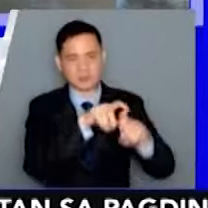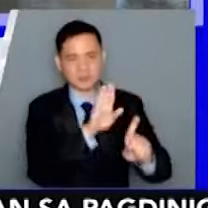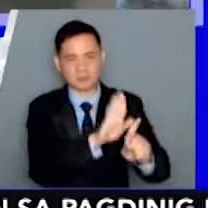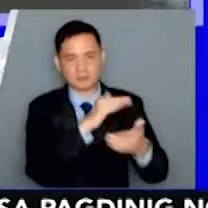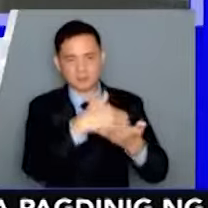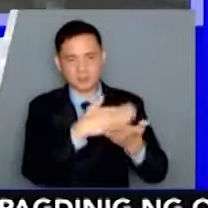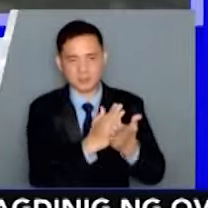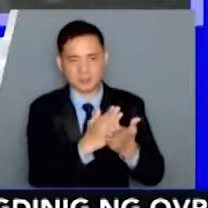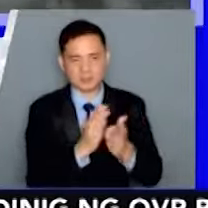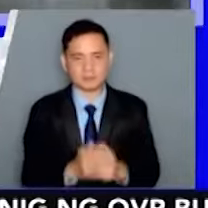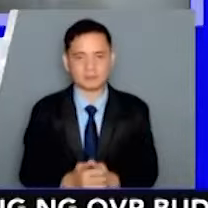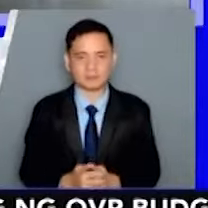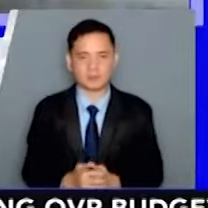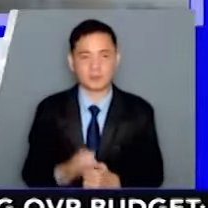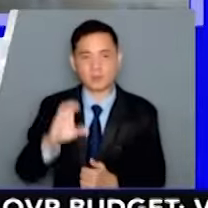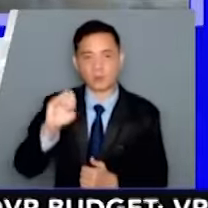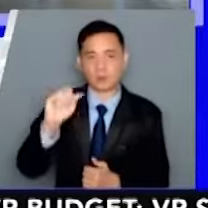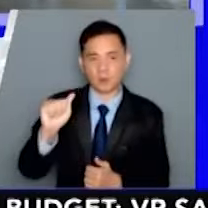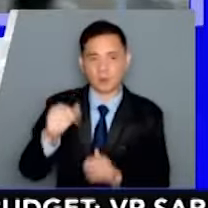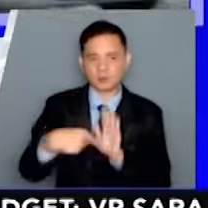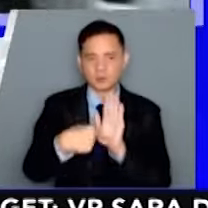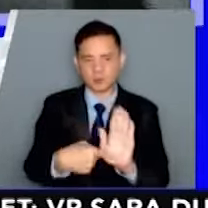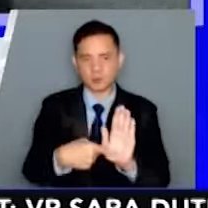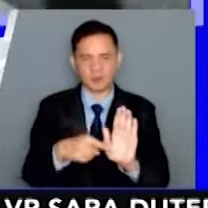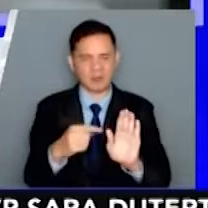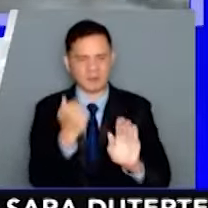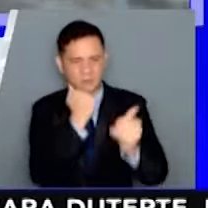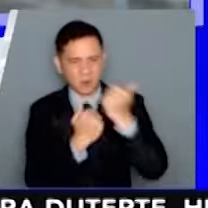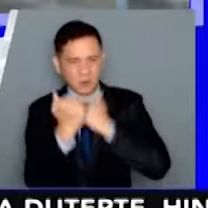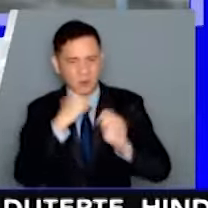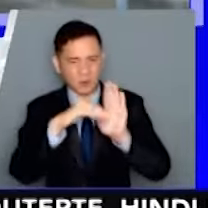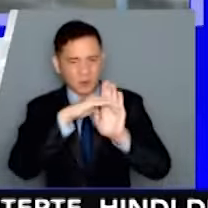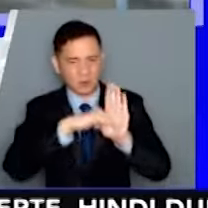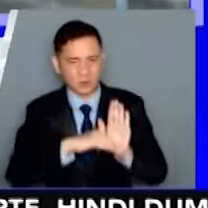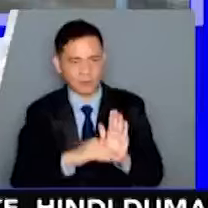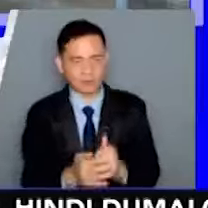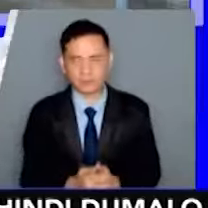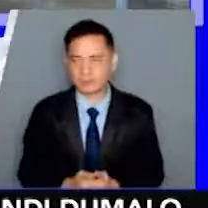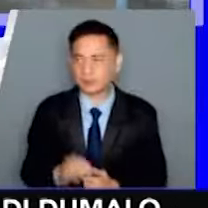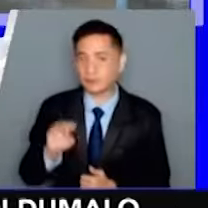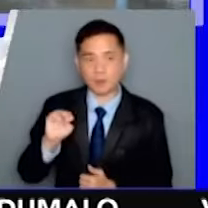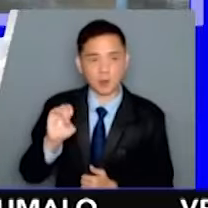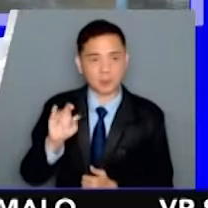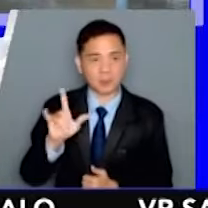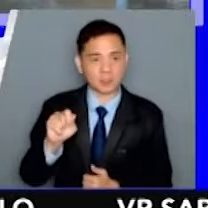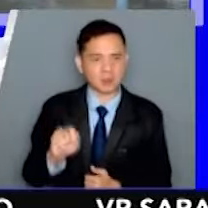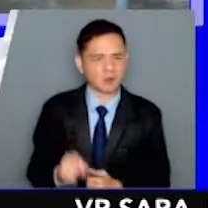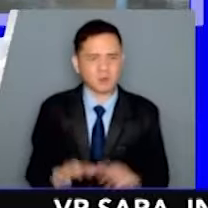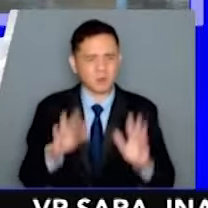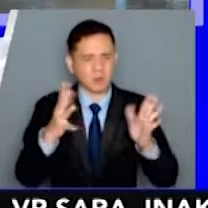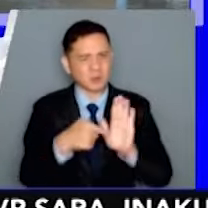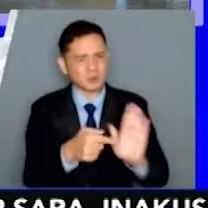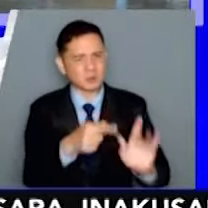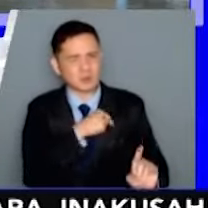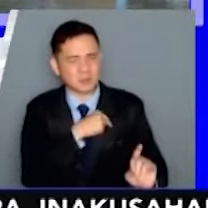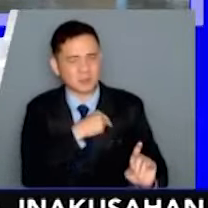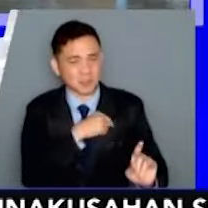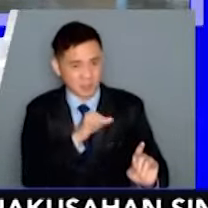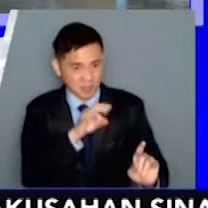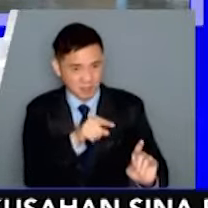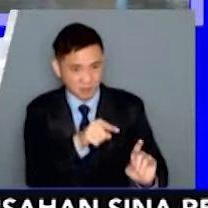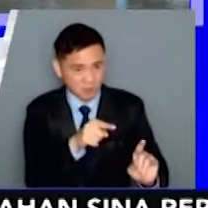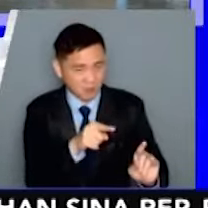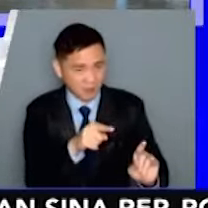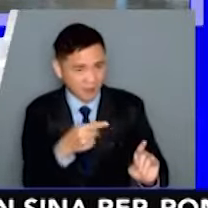COA sa OBP. There is no guilt yet until and unless you are able to receive the reply,